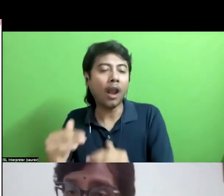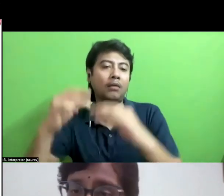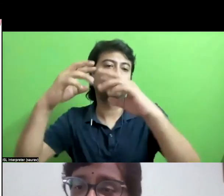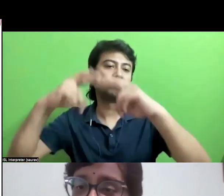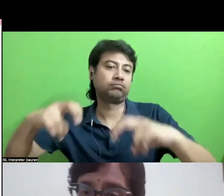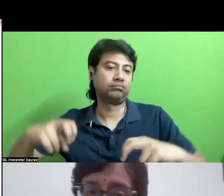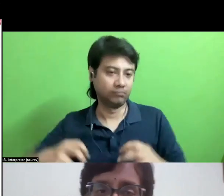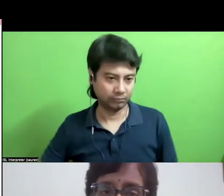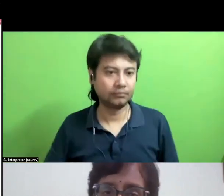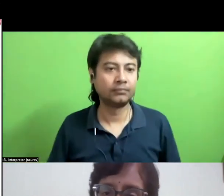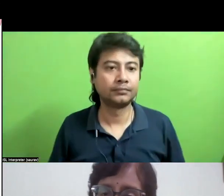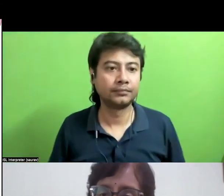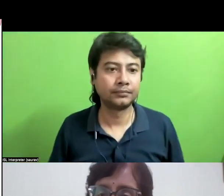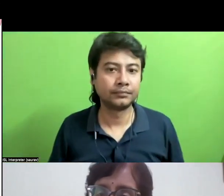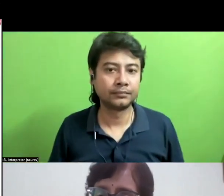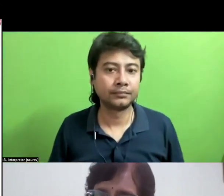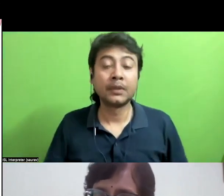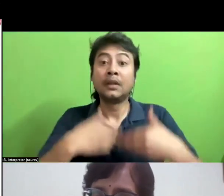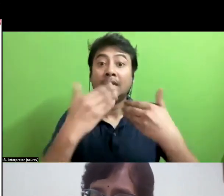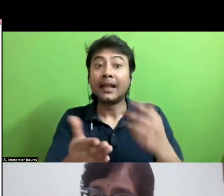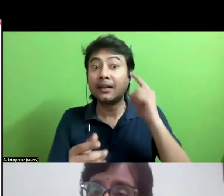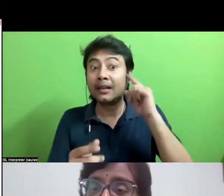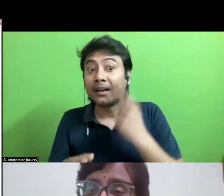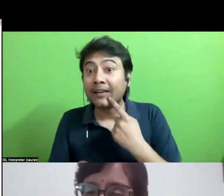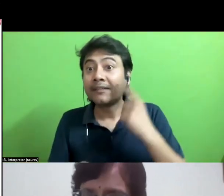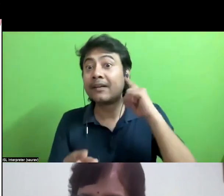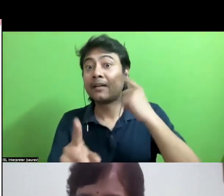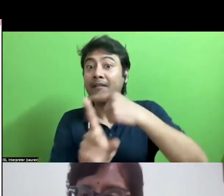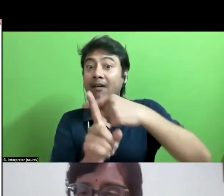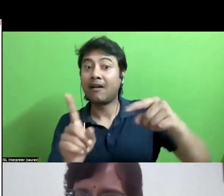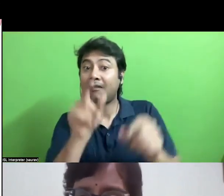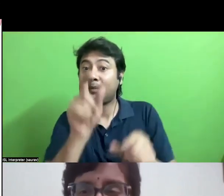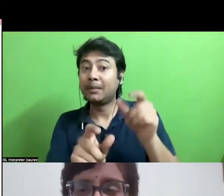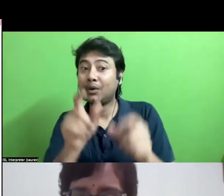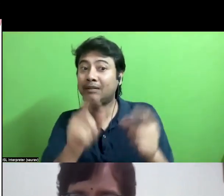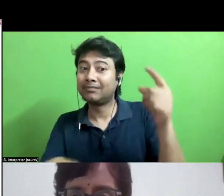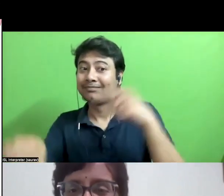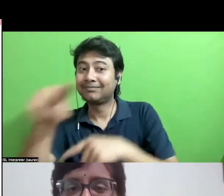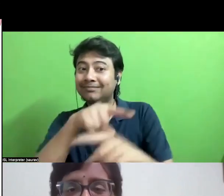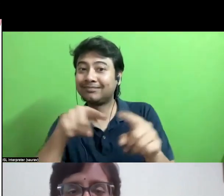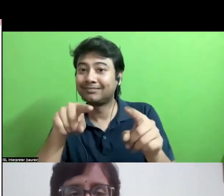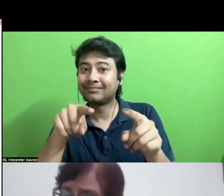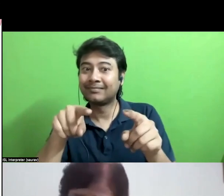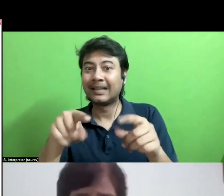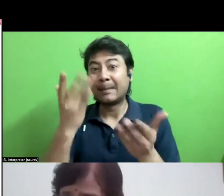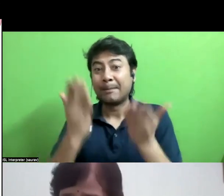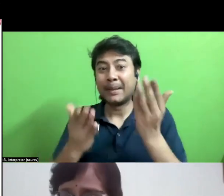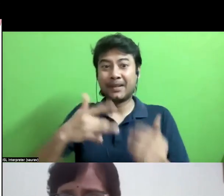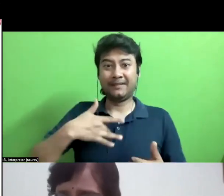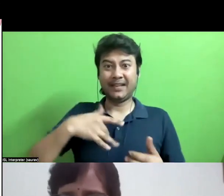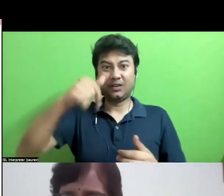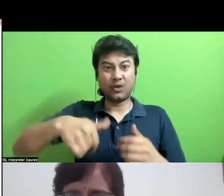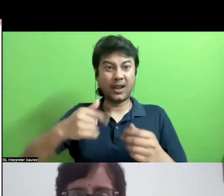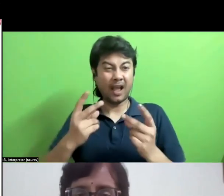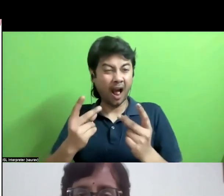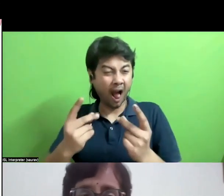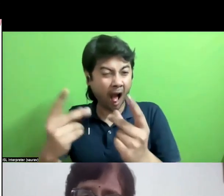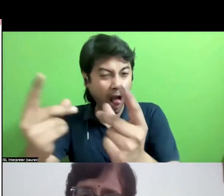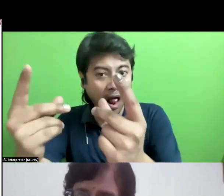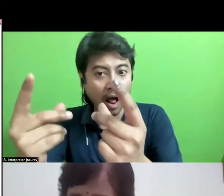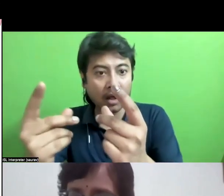if the deaf and the hard of hearing, found the speed a little bit fast, or maybe it could be others